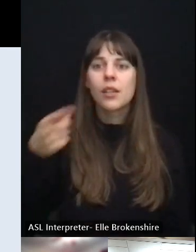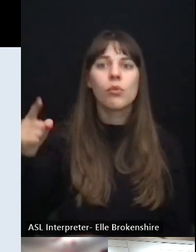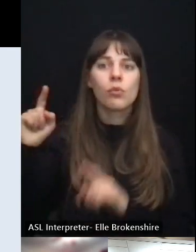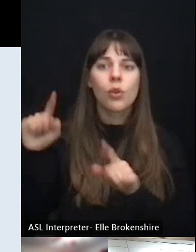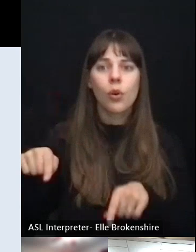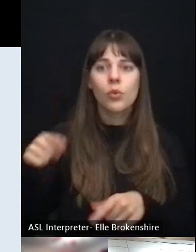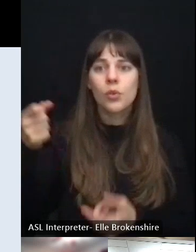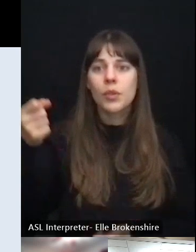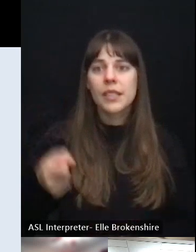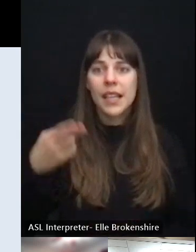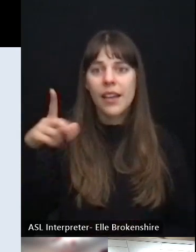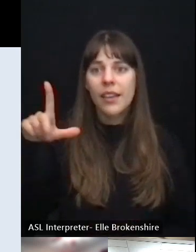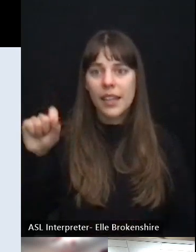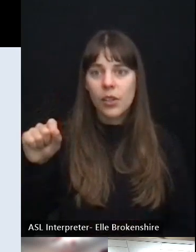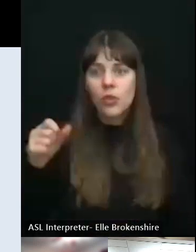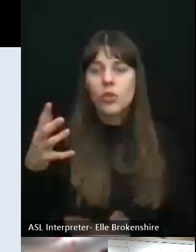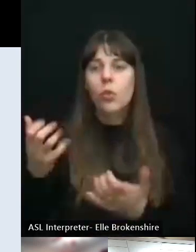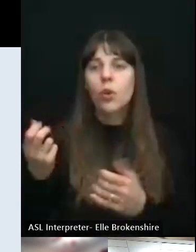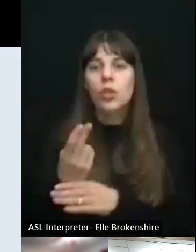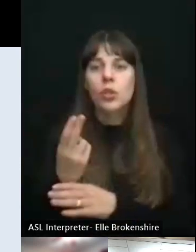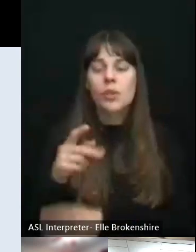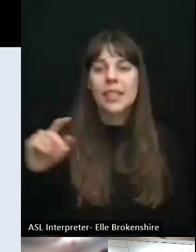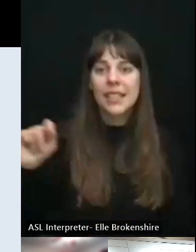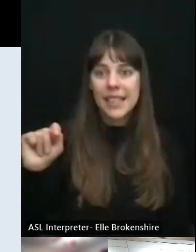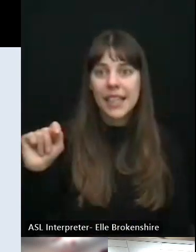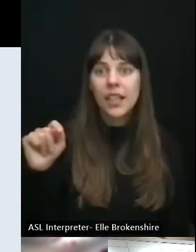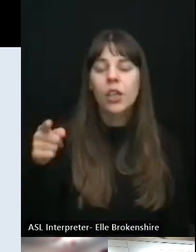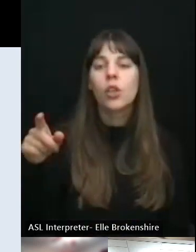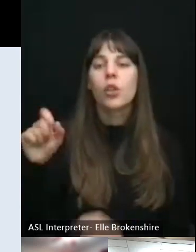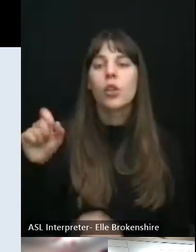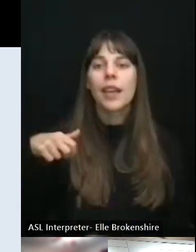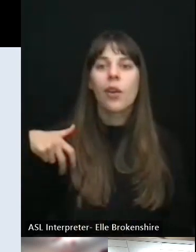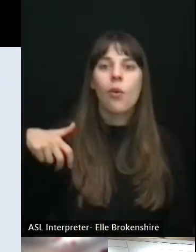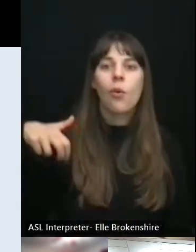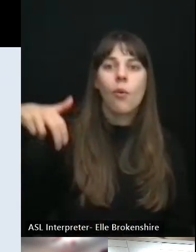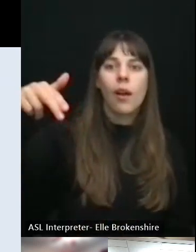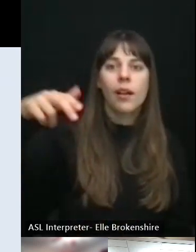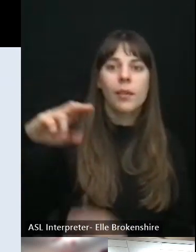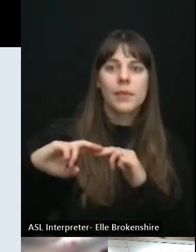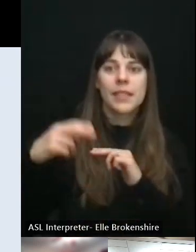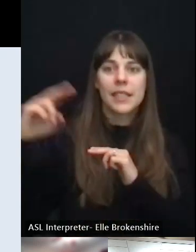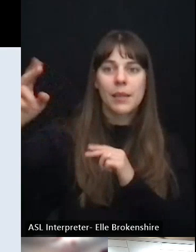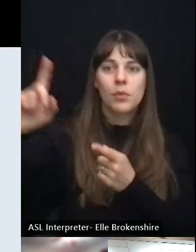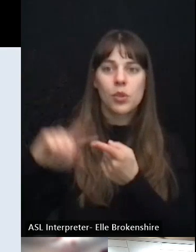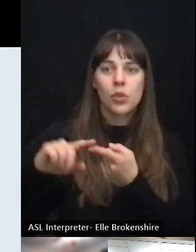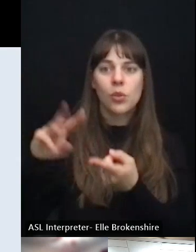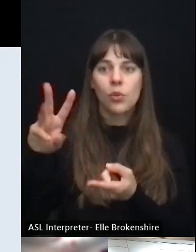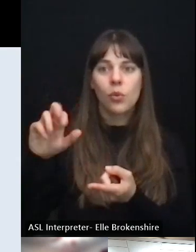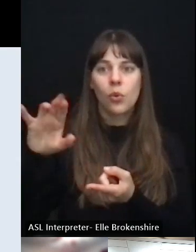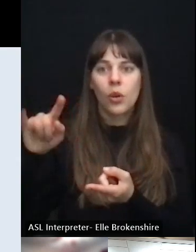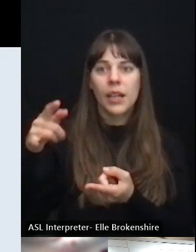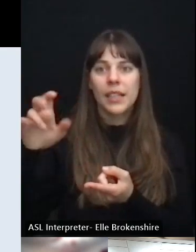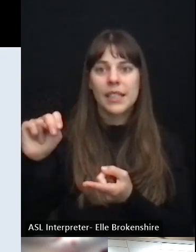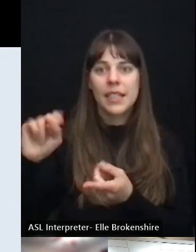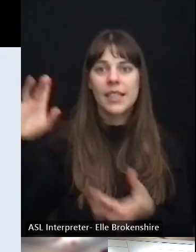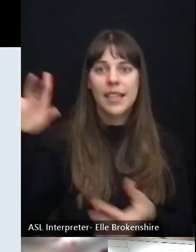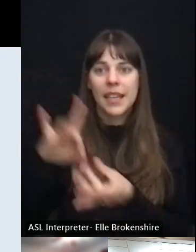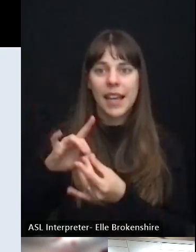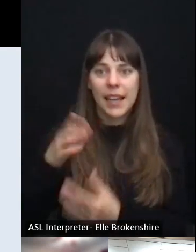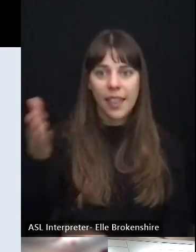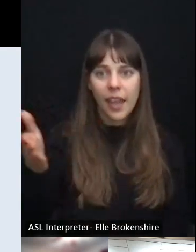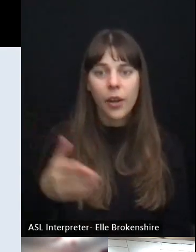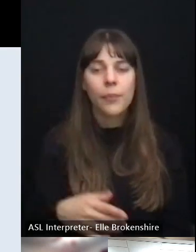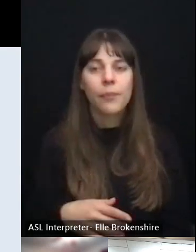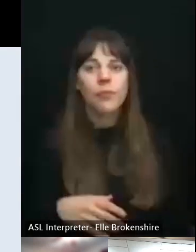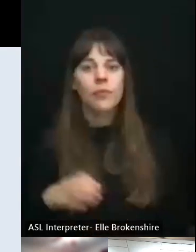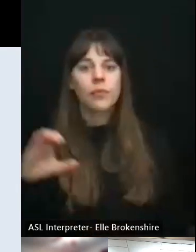the T to get to the junction, then you can walk up those steps to Warrington to connect to the 44 there. Amy, Okay, this is yeah. Chuck. I can help there. That